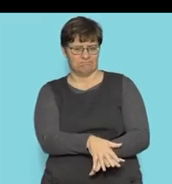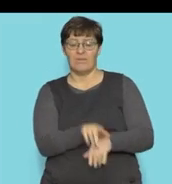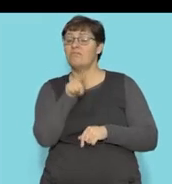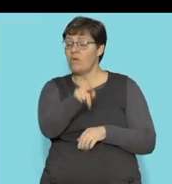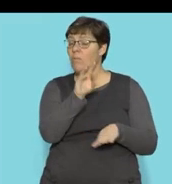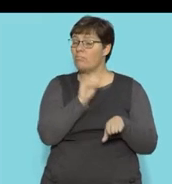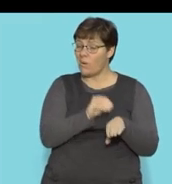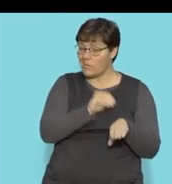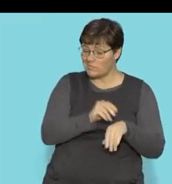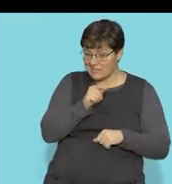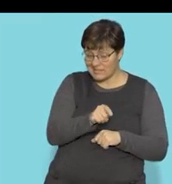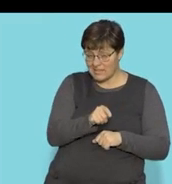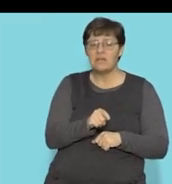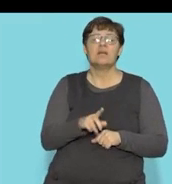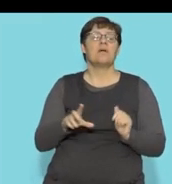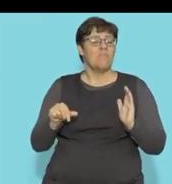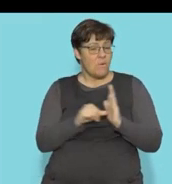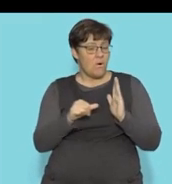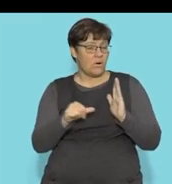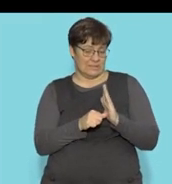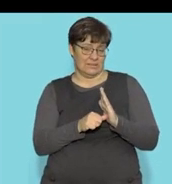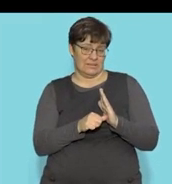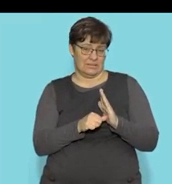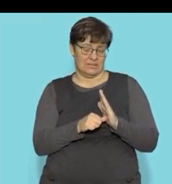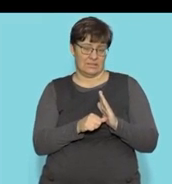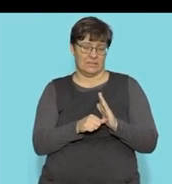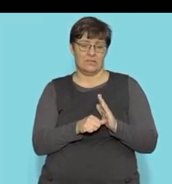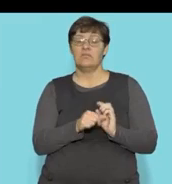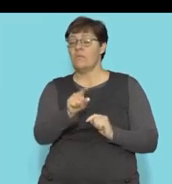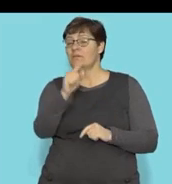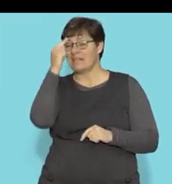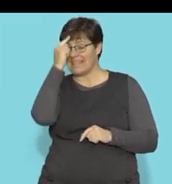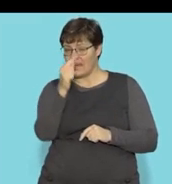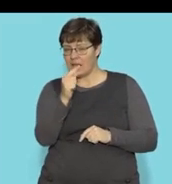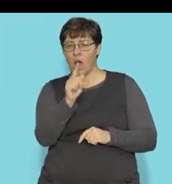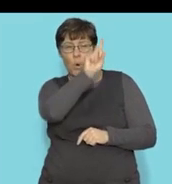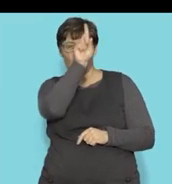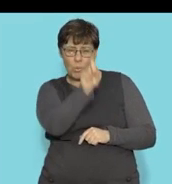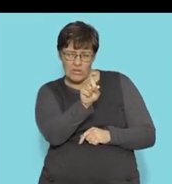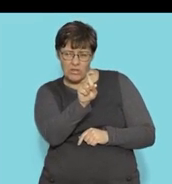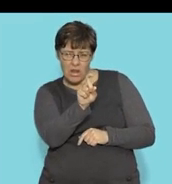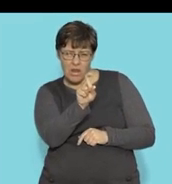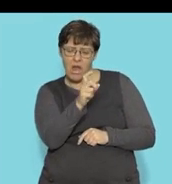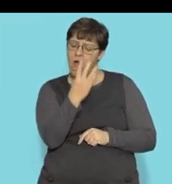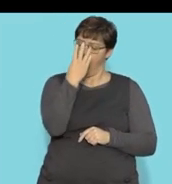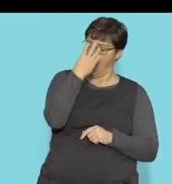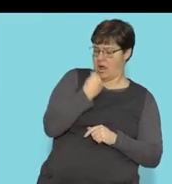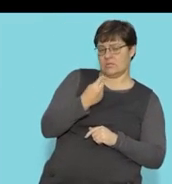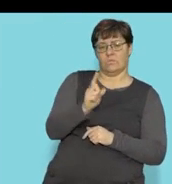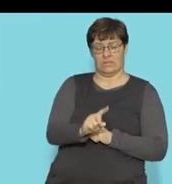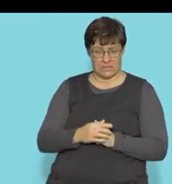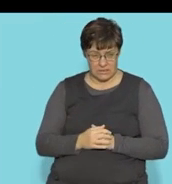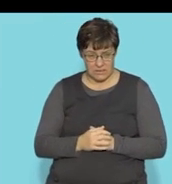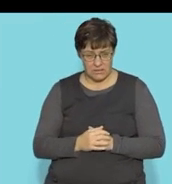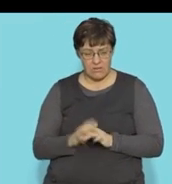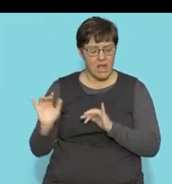measurement problems, it is crucial that we consider the words of the question, because if we read